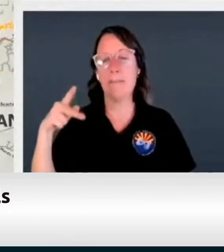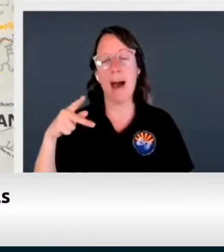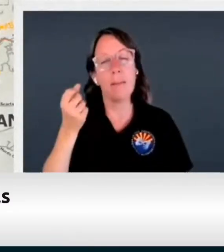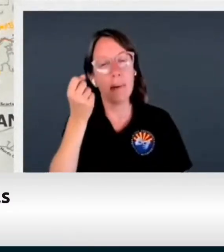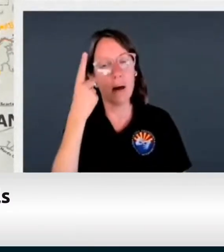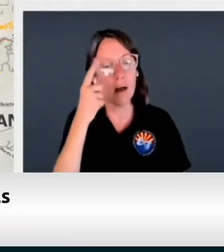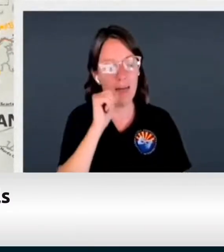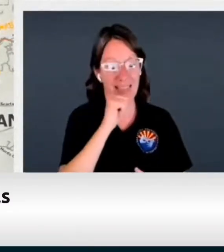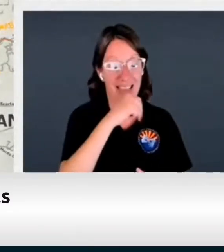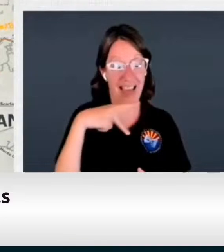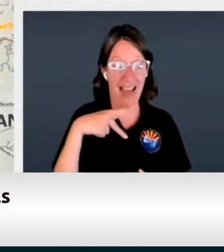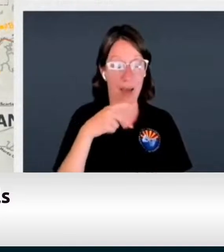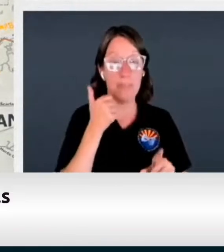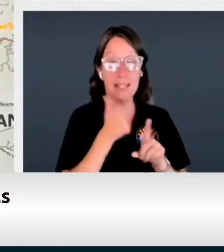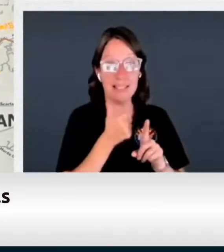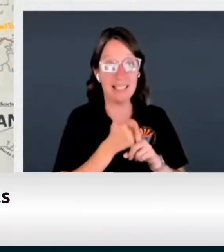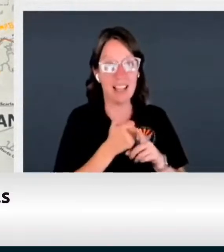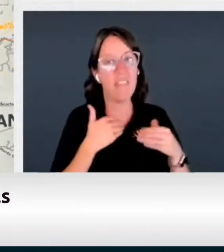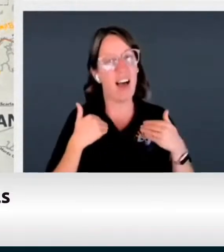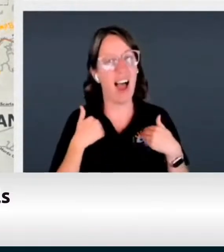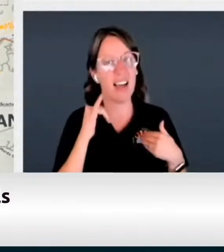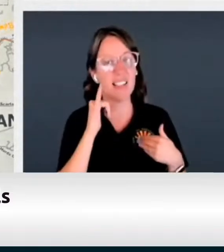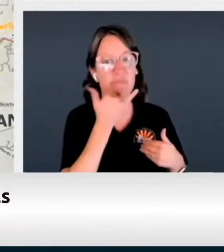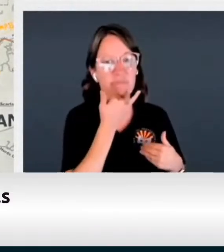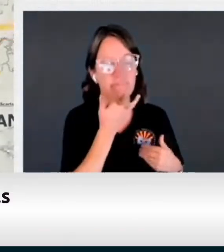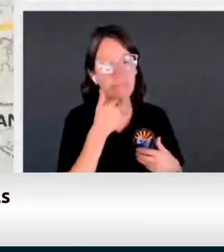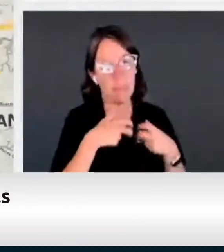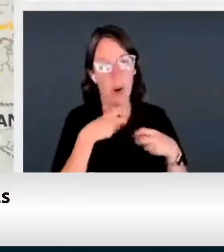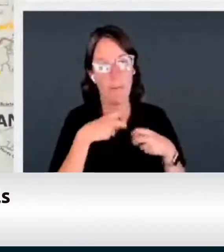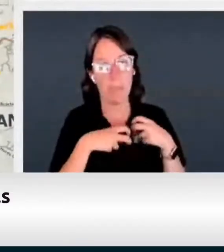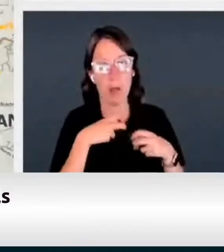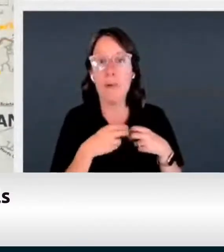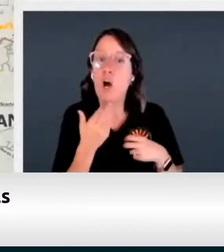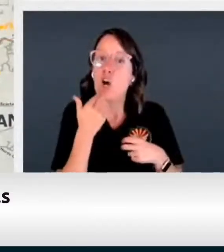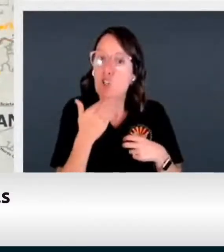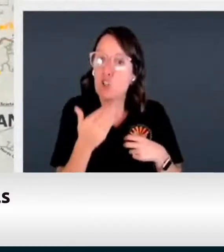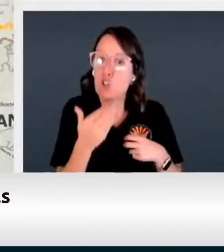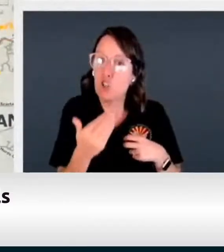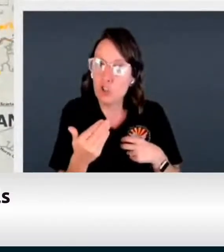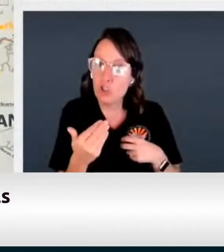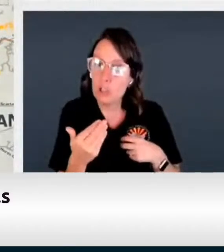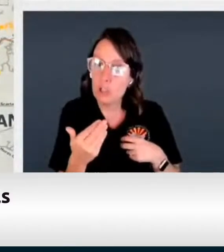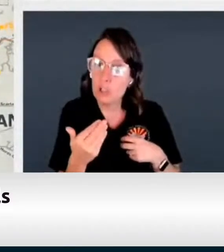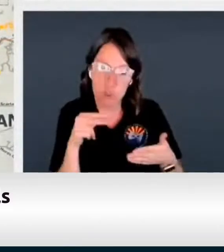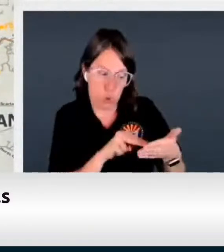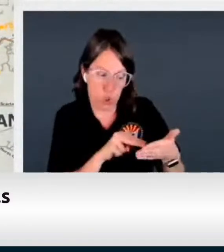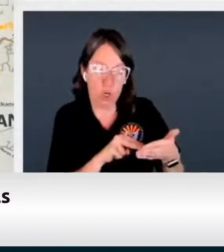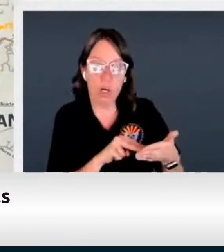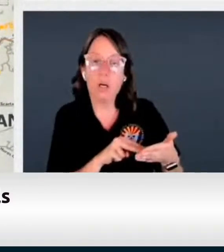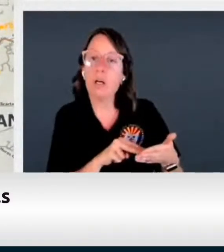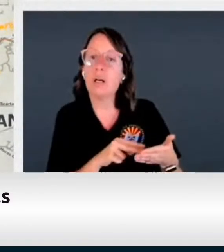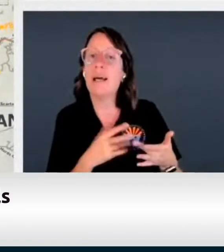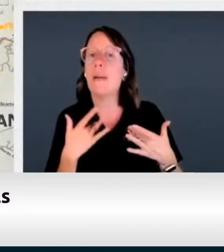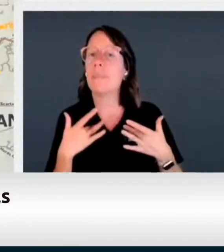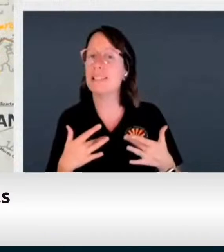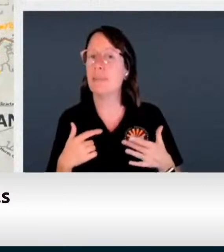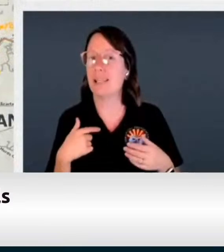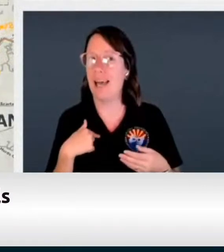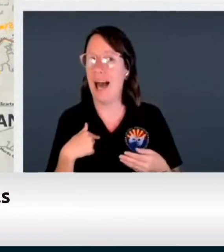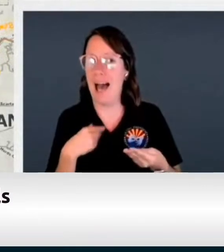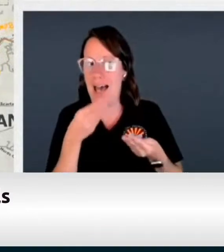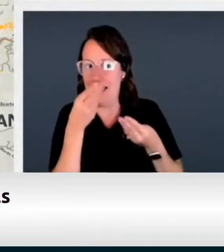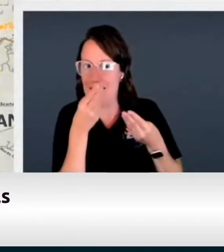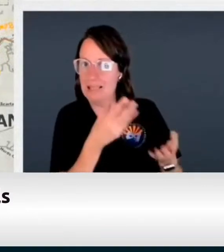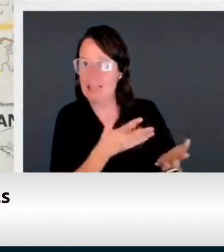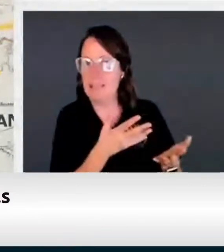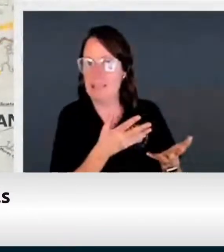A good source of information. I use it myself, but it's usually what I've pushed. So making sure that I just want to